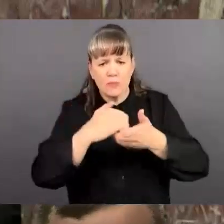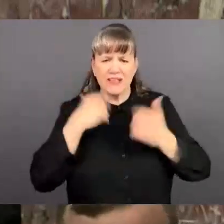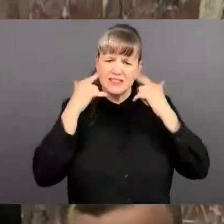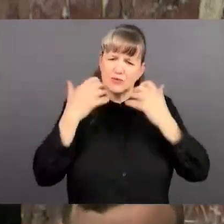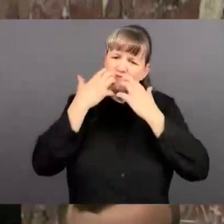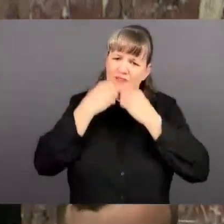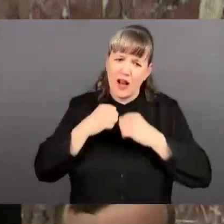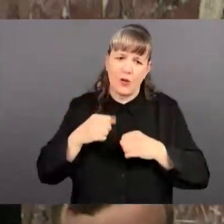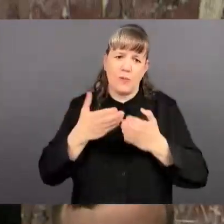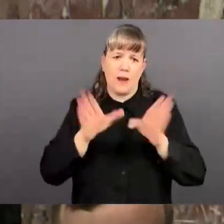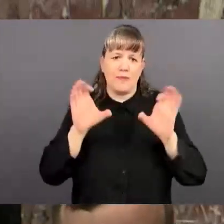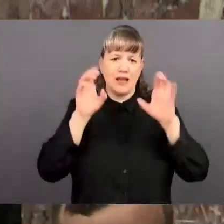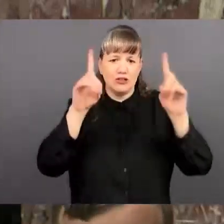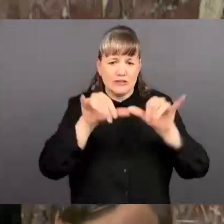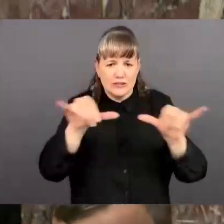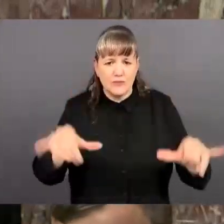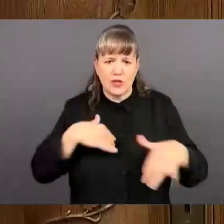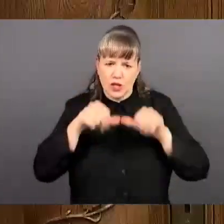invest.